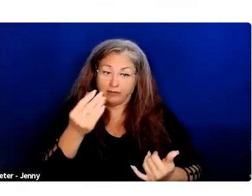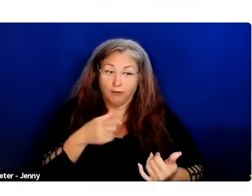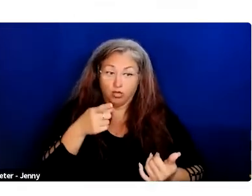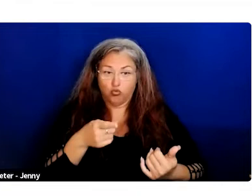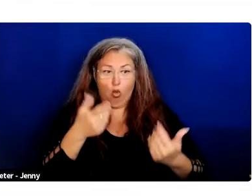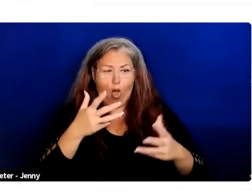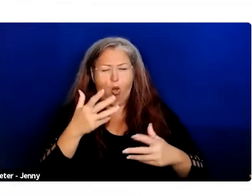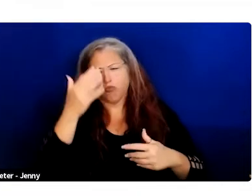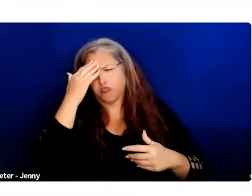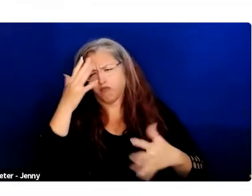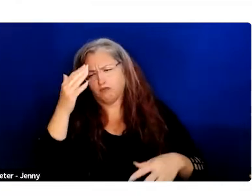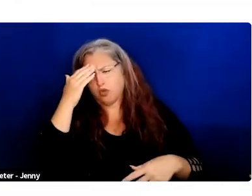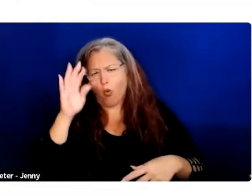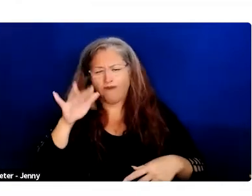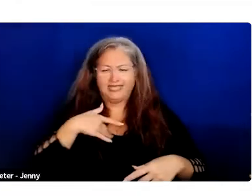you had a hunch about,